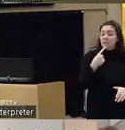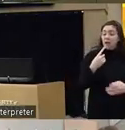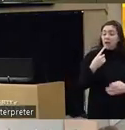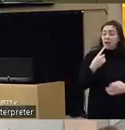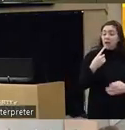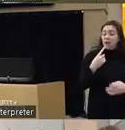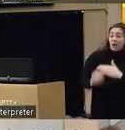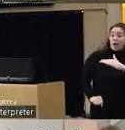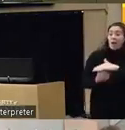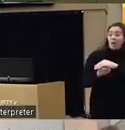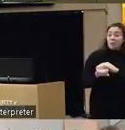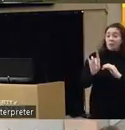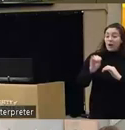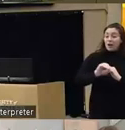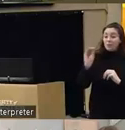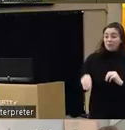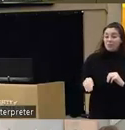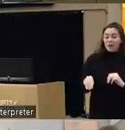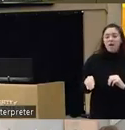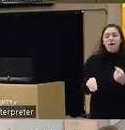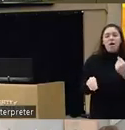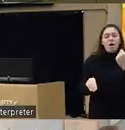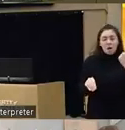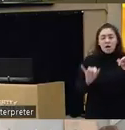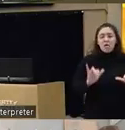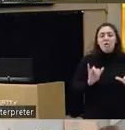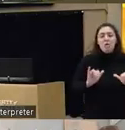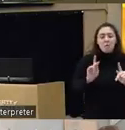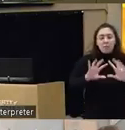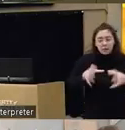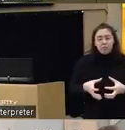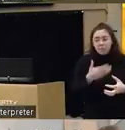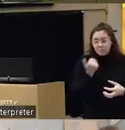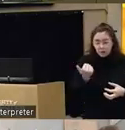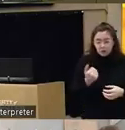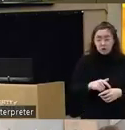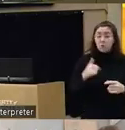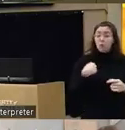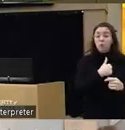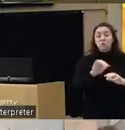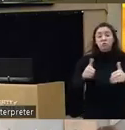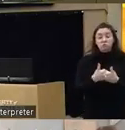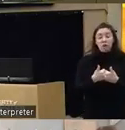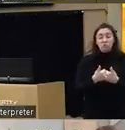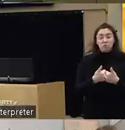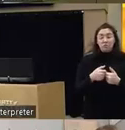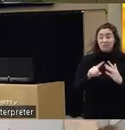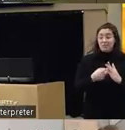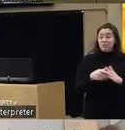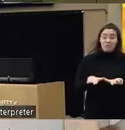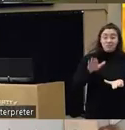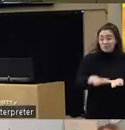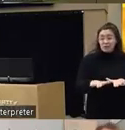up to 80%, so you have a better understanding of the population. So we are challenged in even the initial steps of having